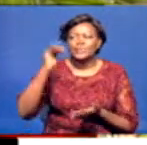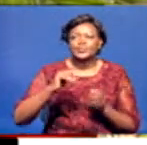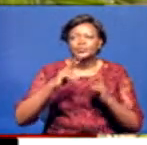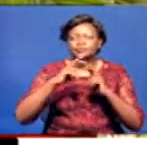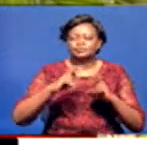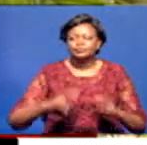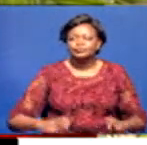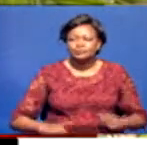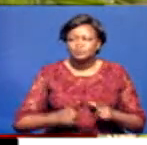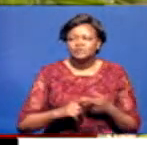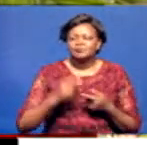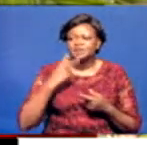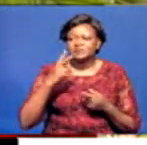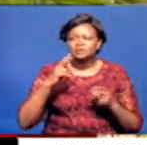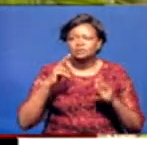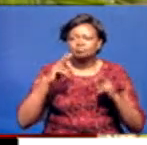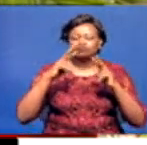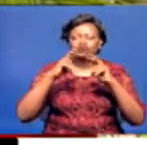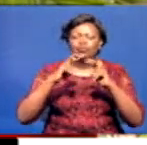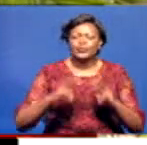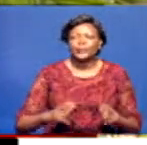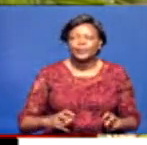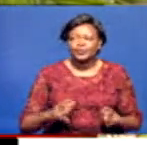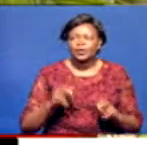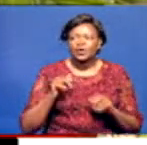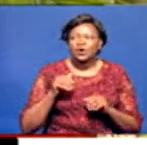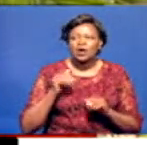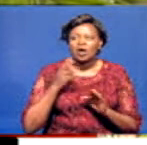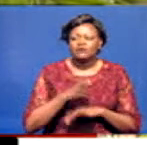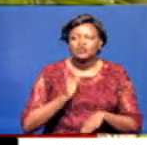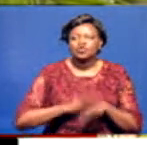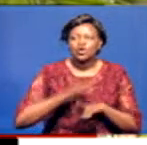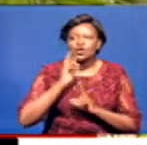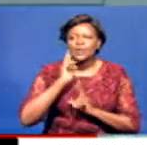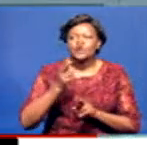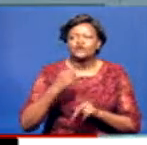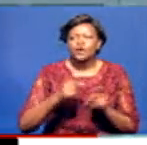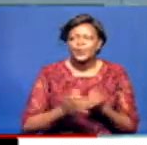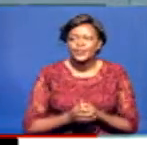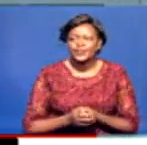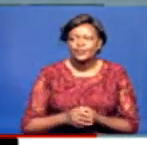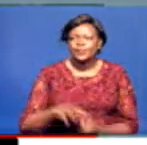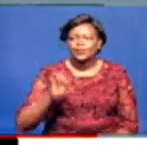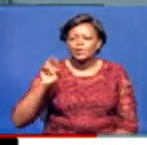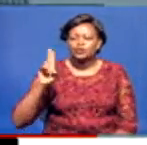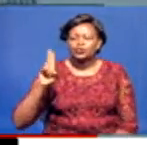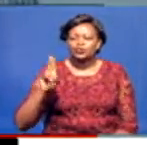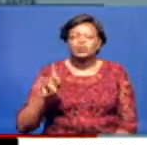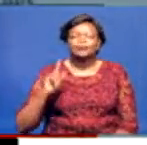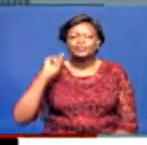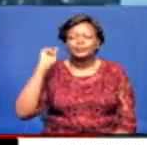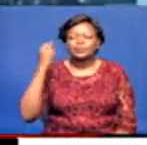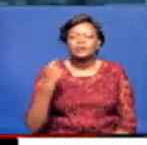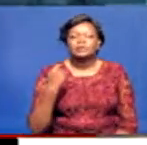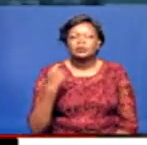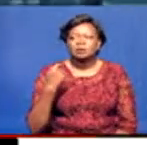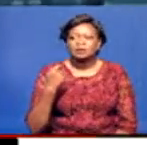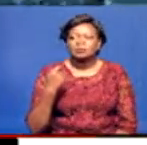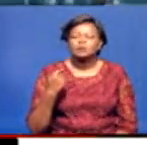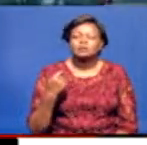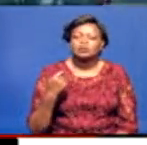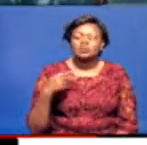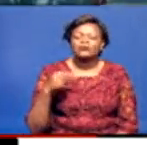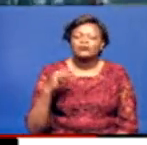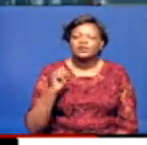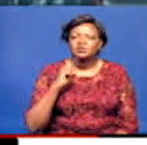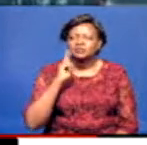Following the good report from the EU. The Kenya Plant Health Inspectorate Service says the